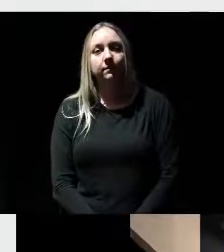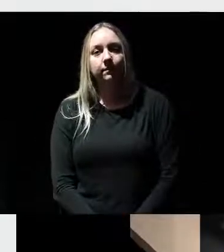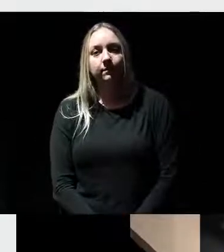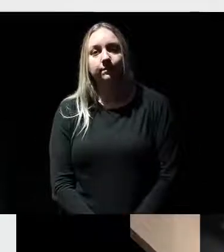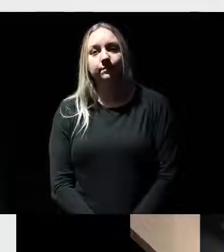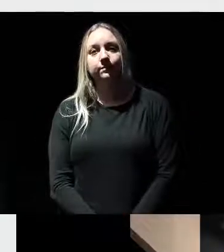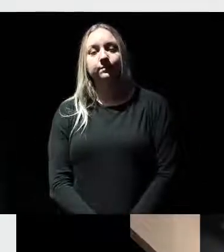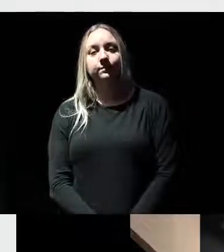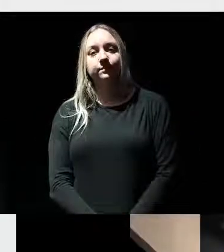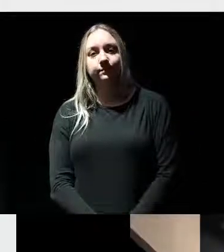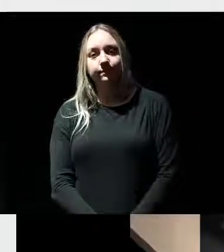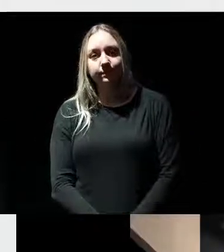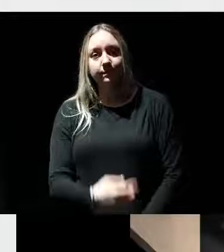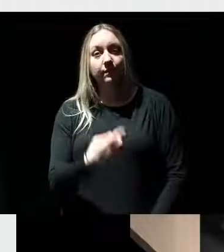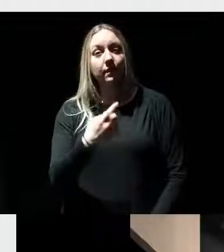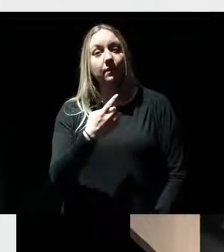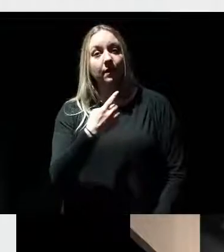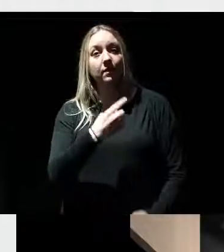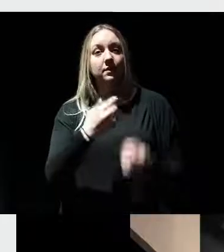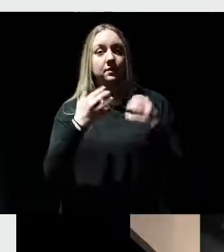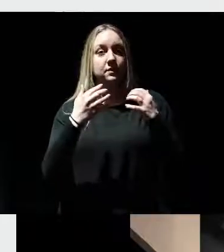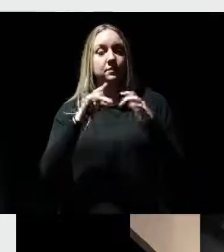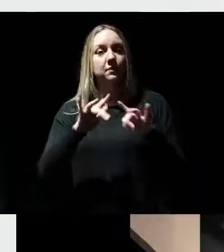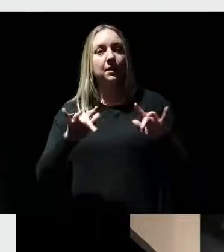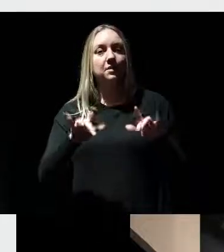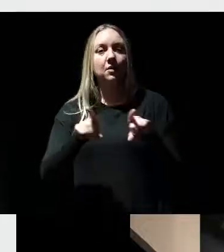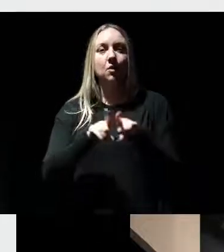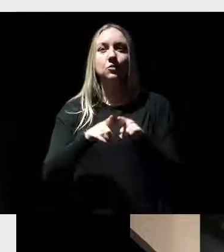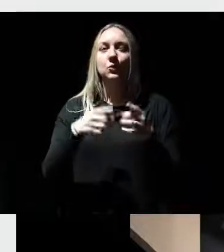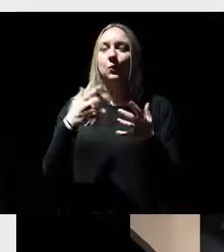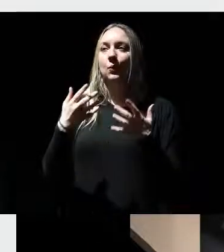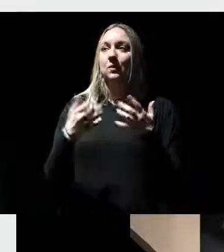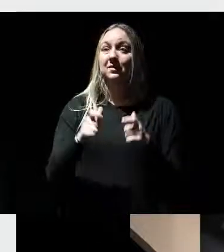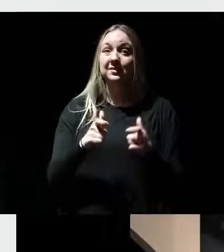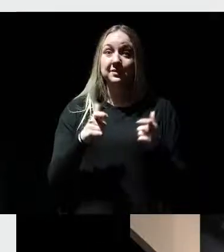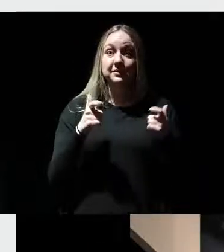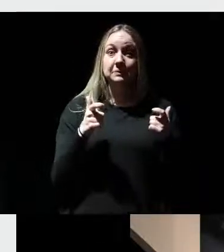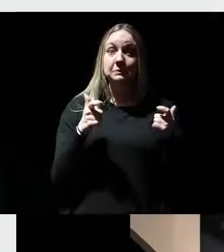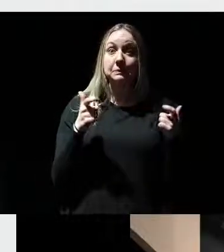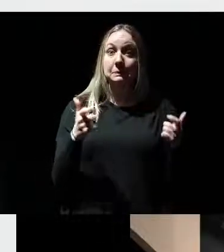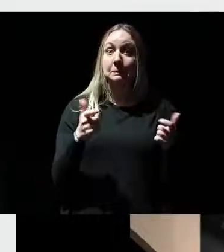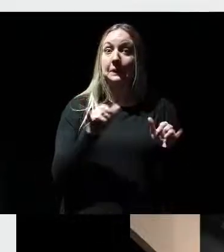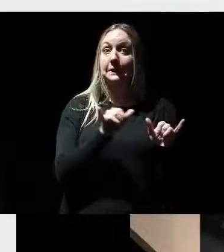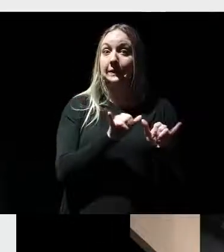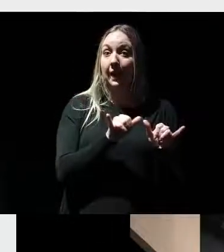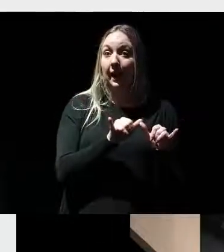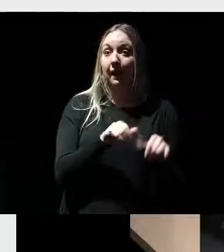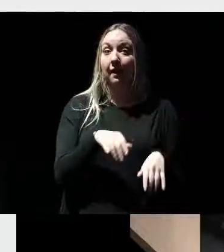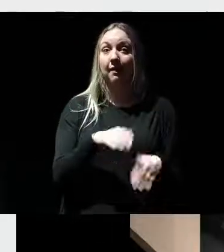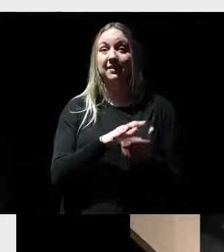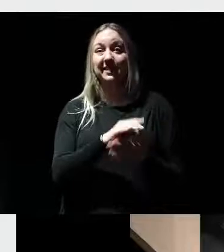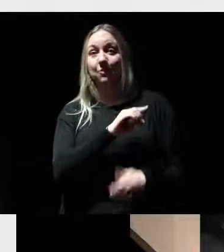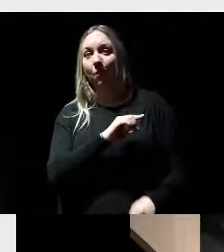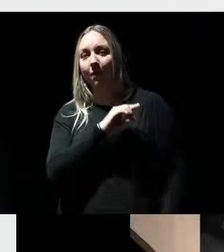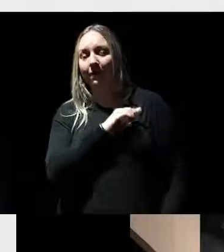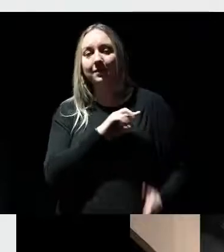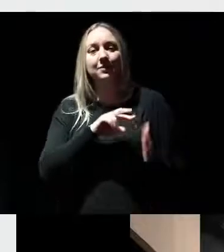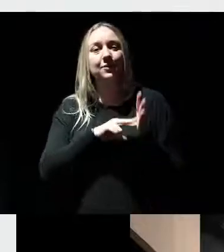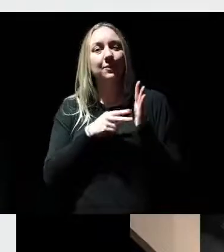is clearly also going to be a space based on its quality, its scale, its size, and the other things going on at RIT that will be an